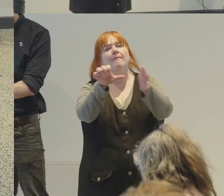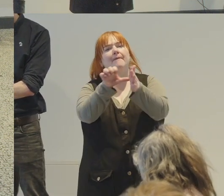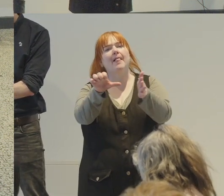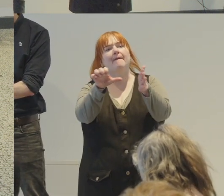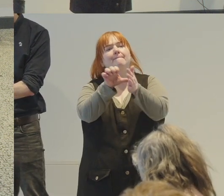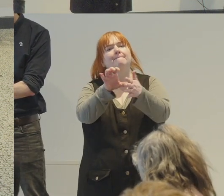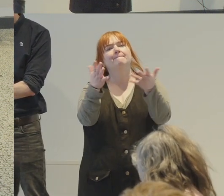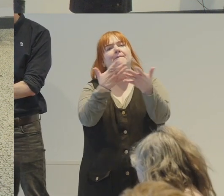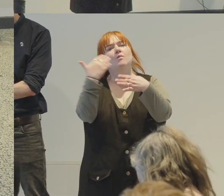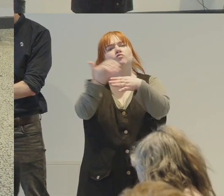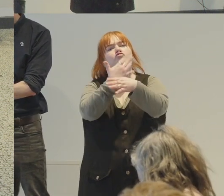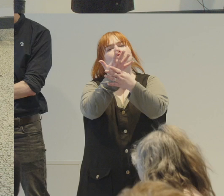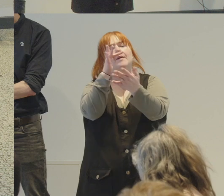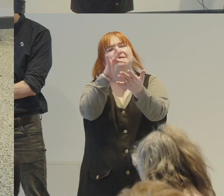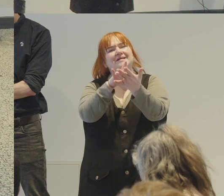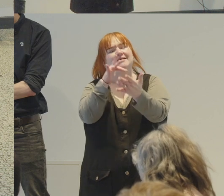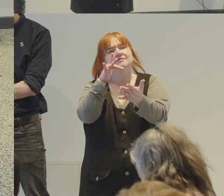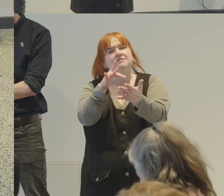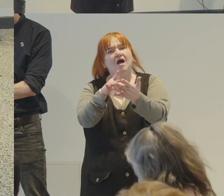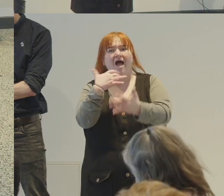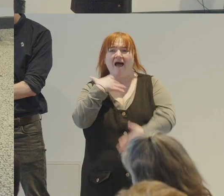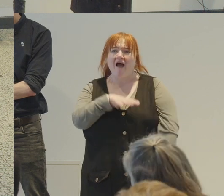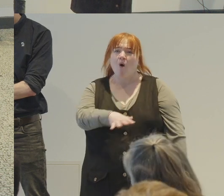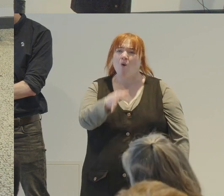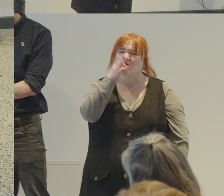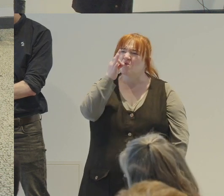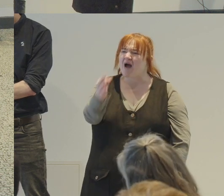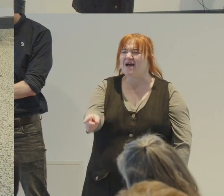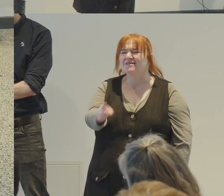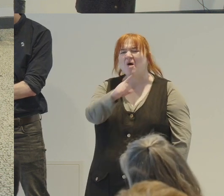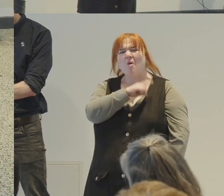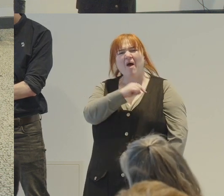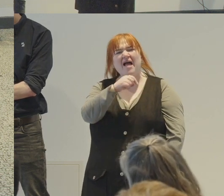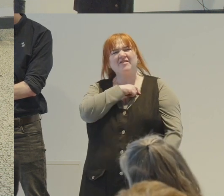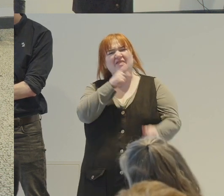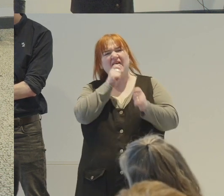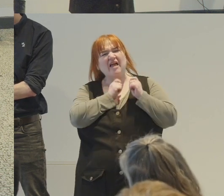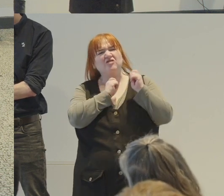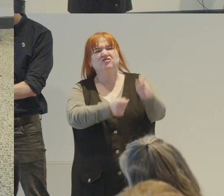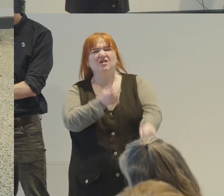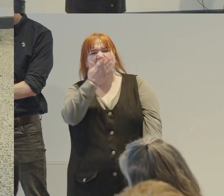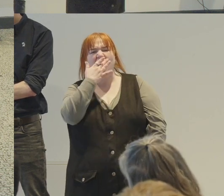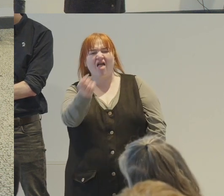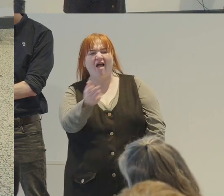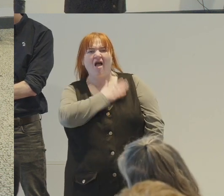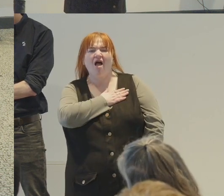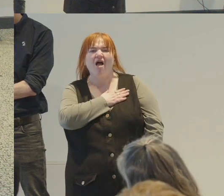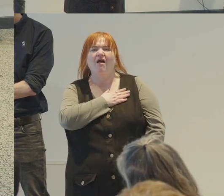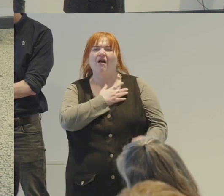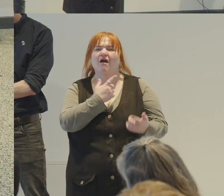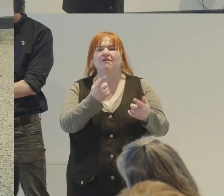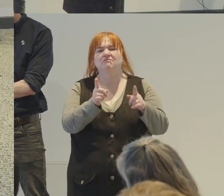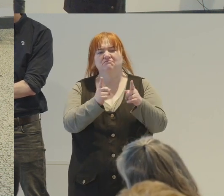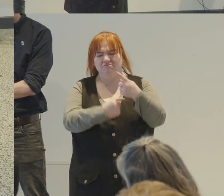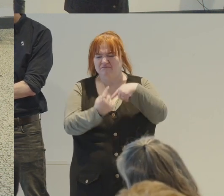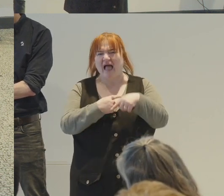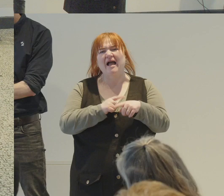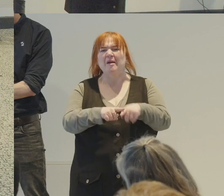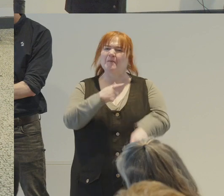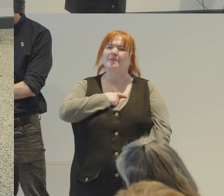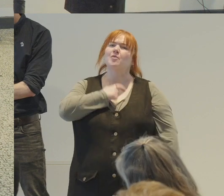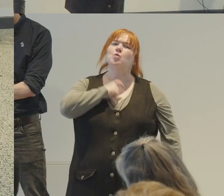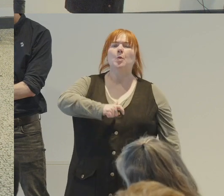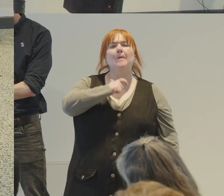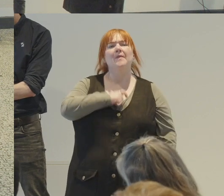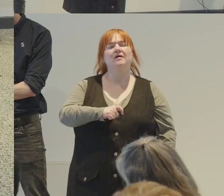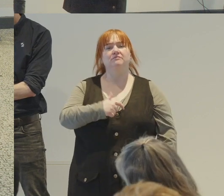I just want to say, why do they treat us like subjects rather than people? I mean, you know, I went to